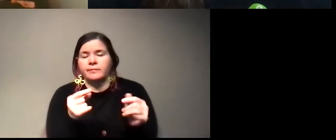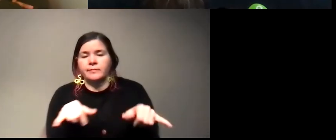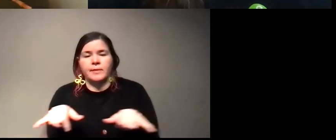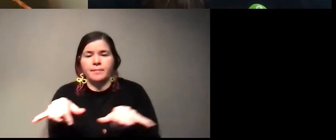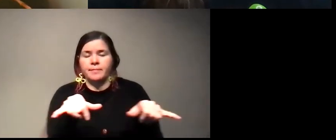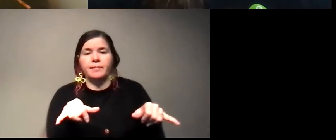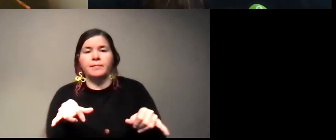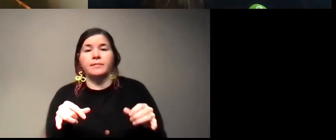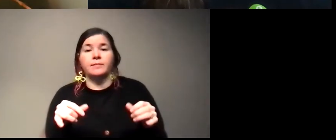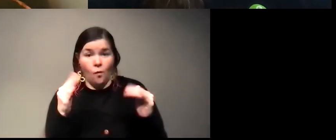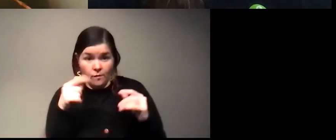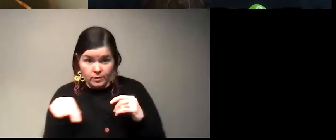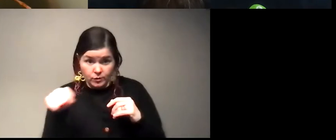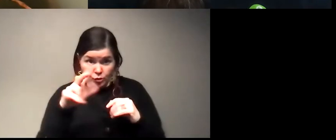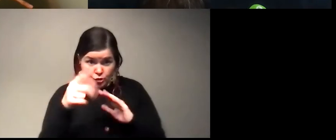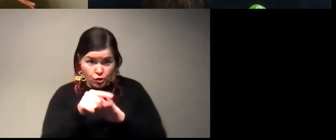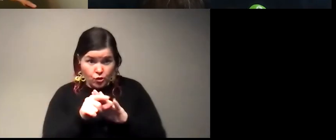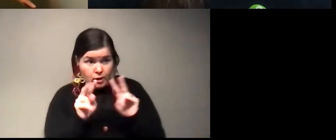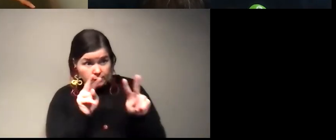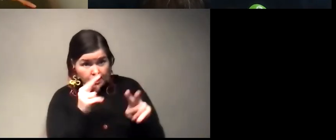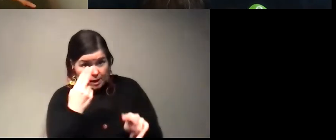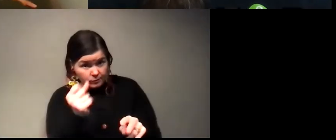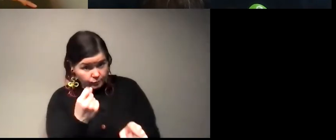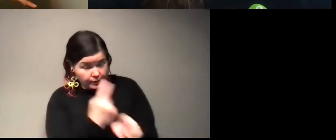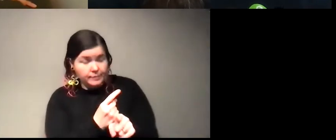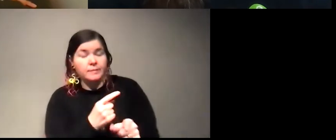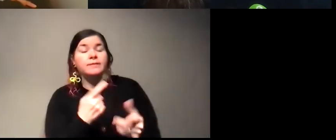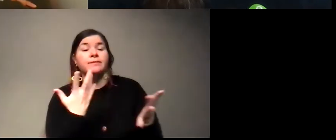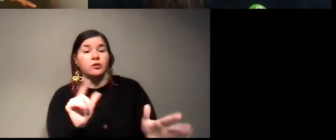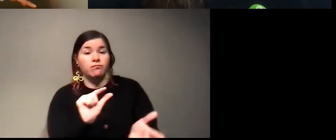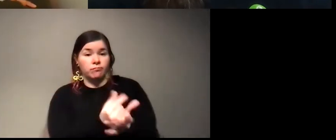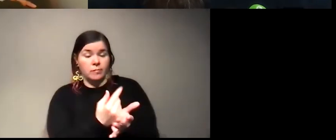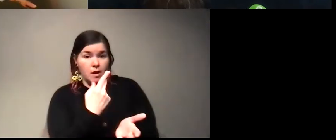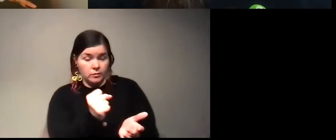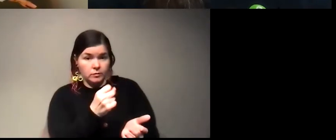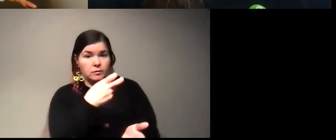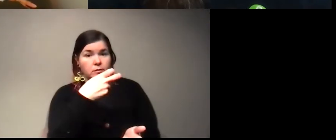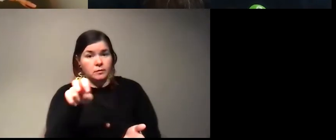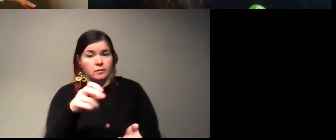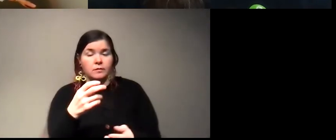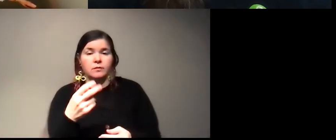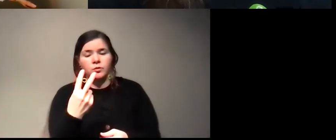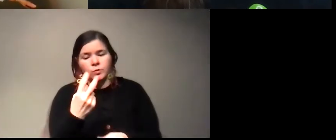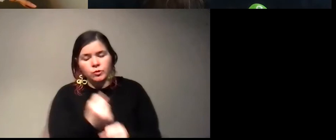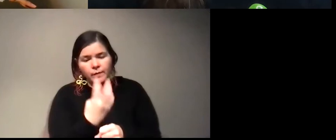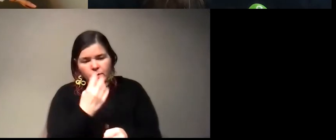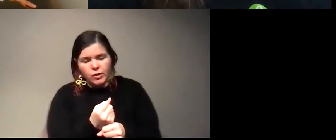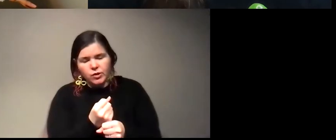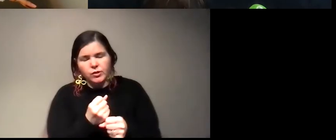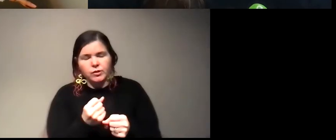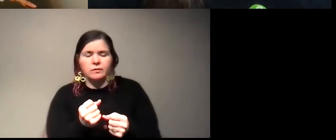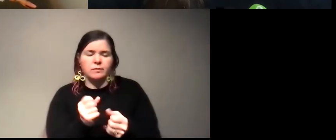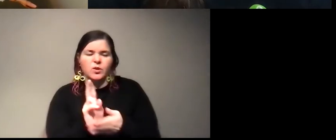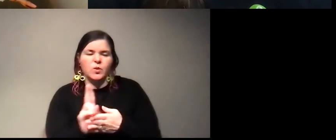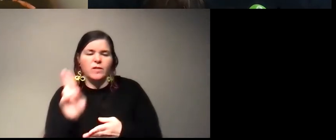school. So like hopefully you all in grade 3 are looking to go to high school. Then after that, you go to a 2-year, 4-year college or institute